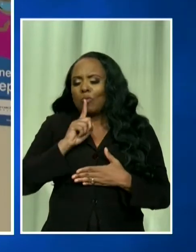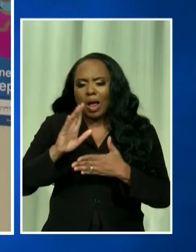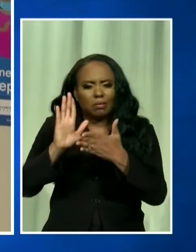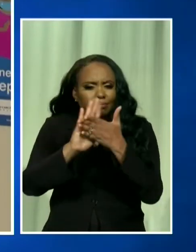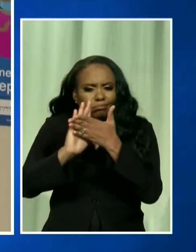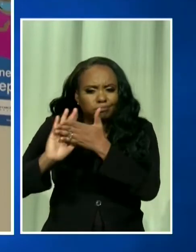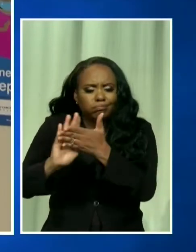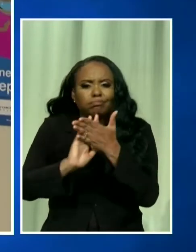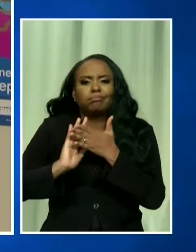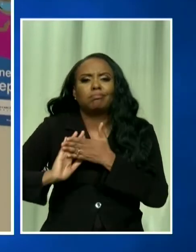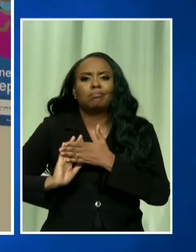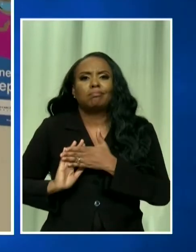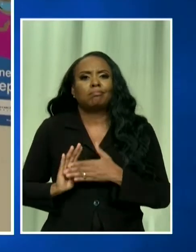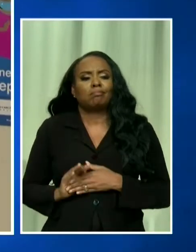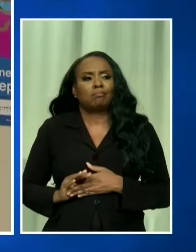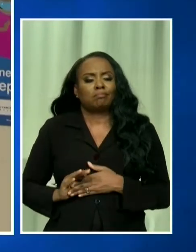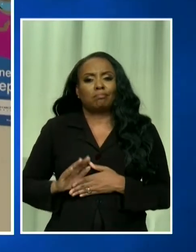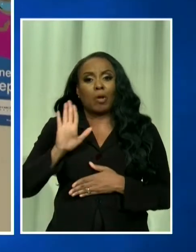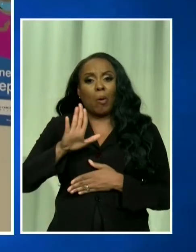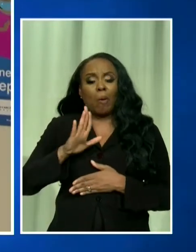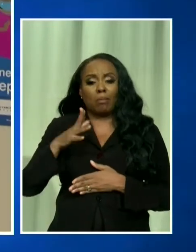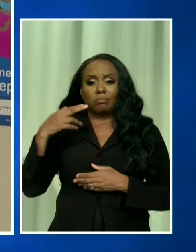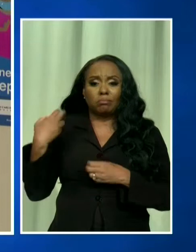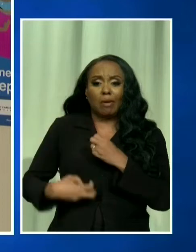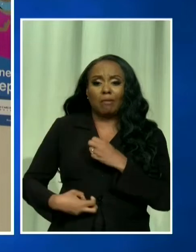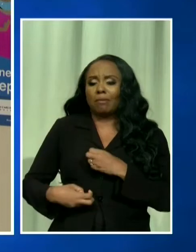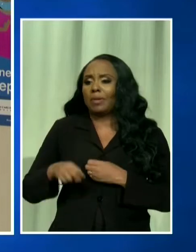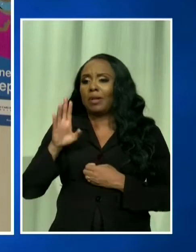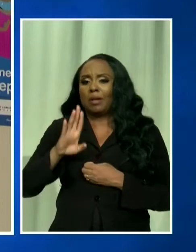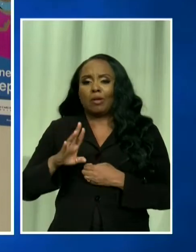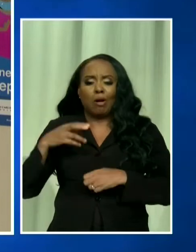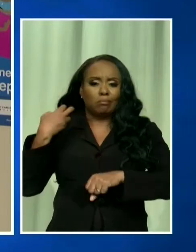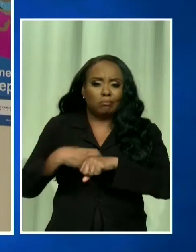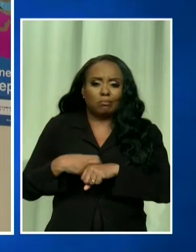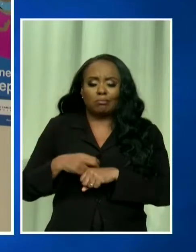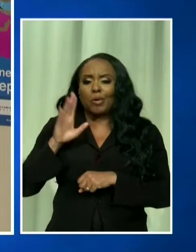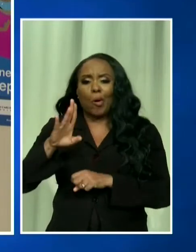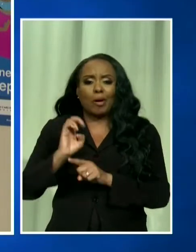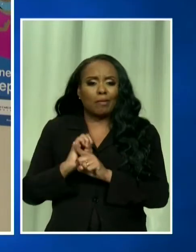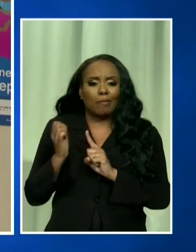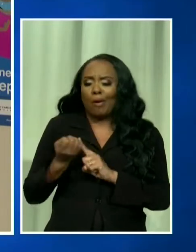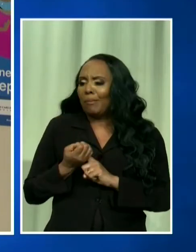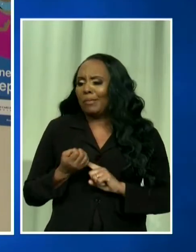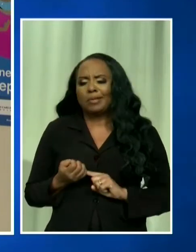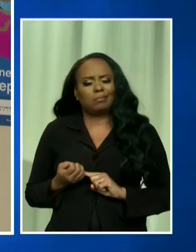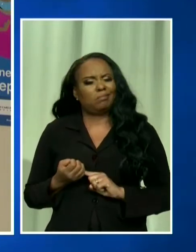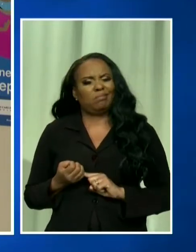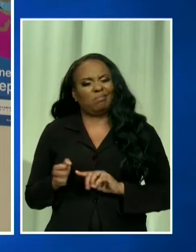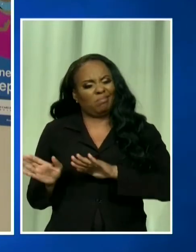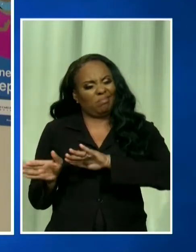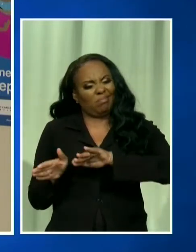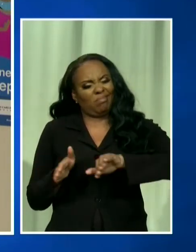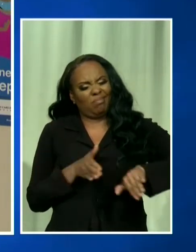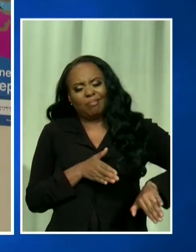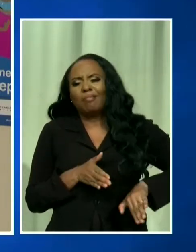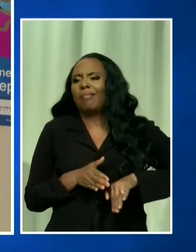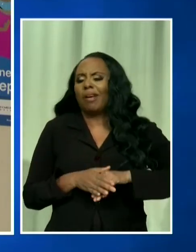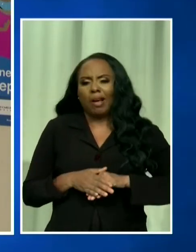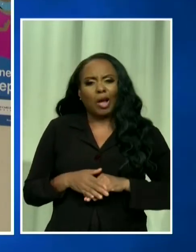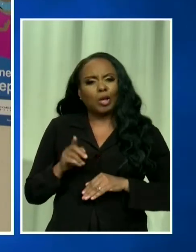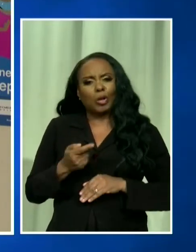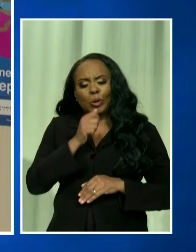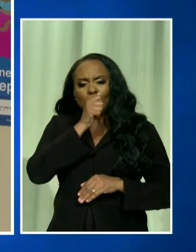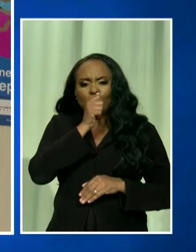your difficulties, you have not let your environment, you have not let your conditions define what